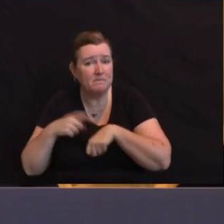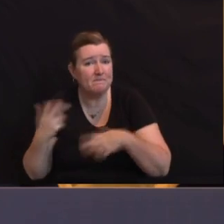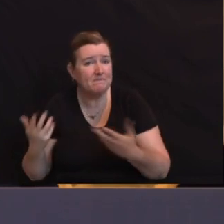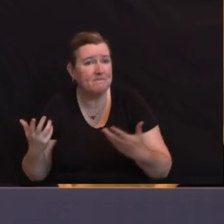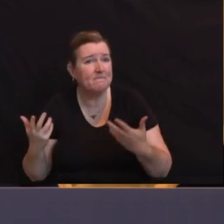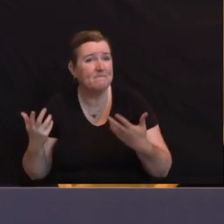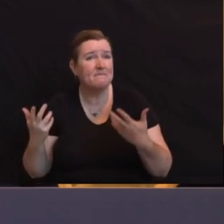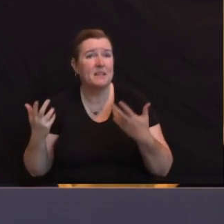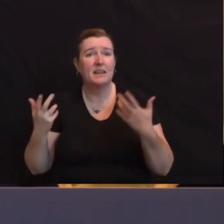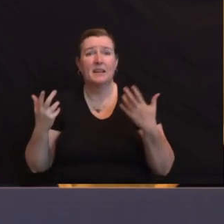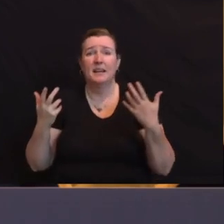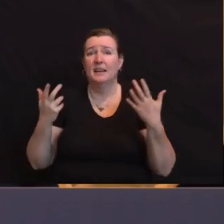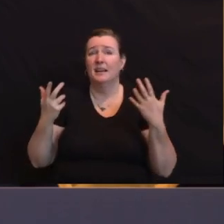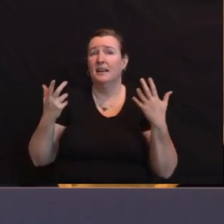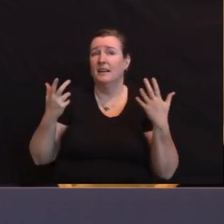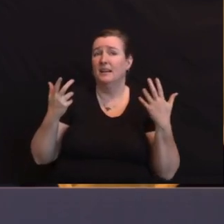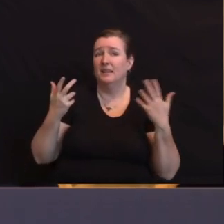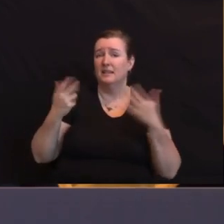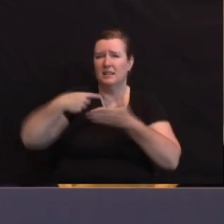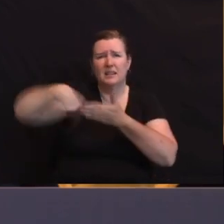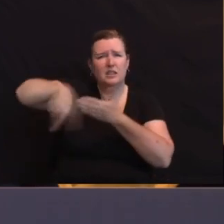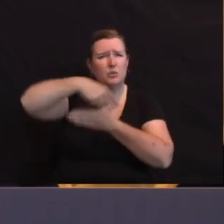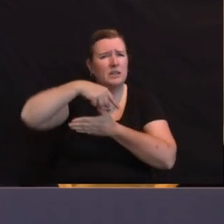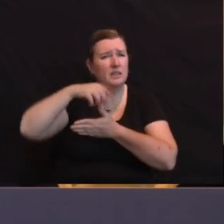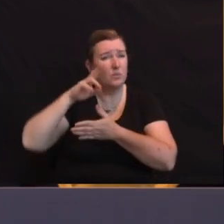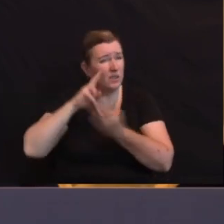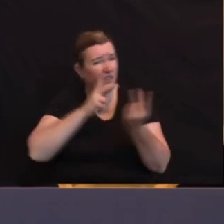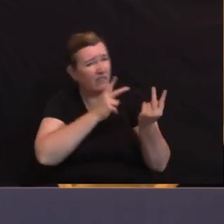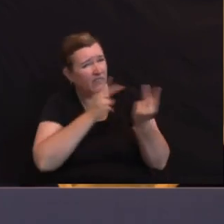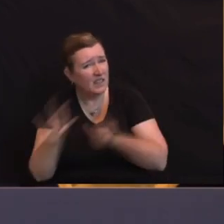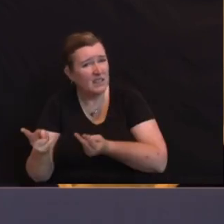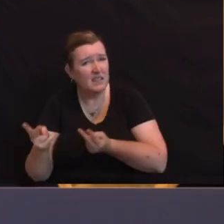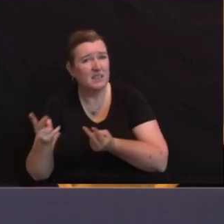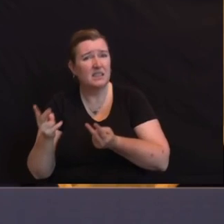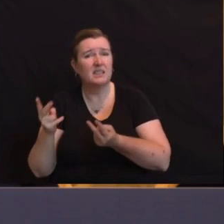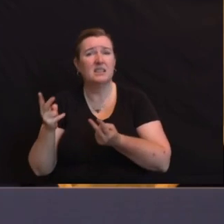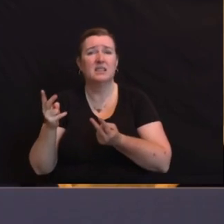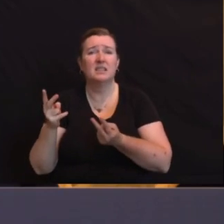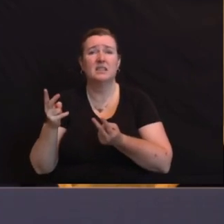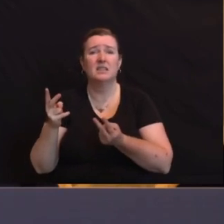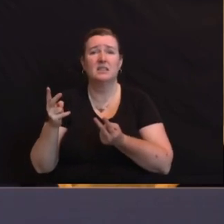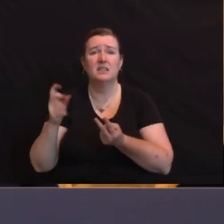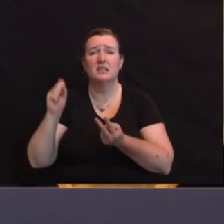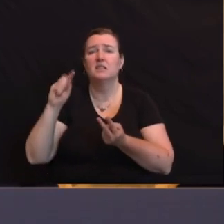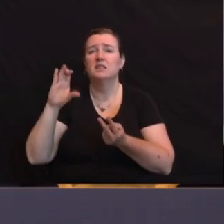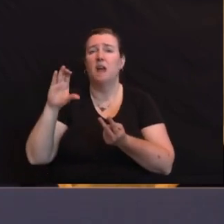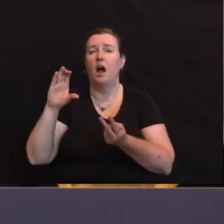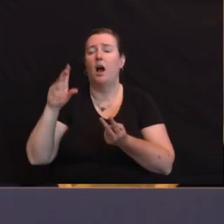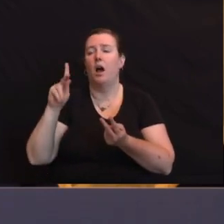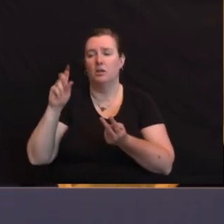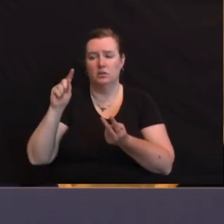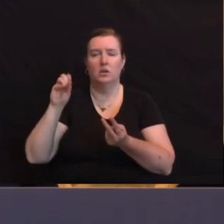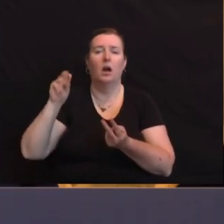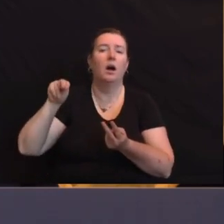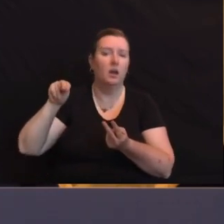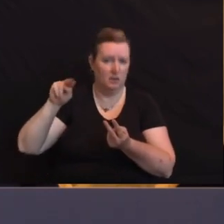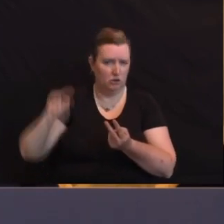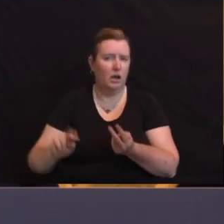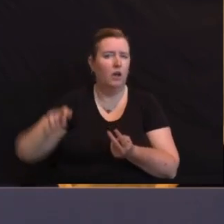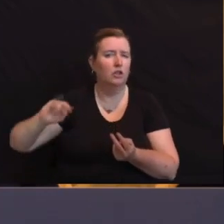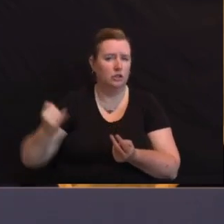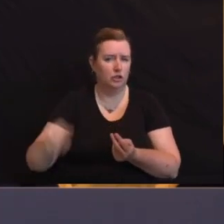Stockton next week, I believe it's one of your trips down south. What do you see as that as the an impact in